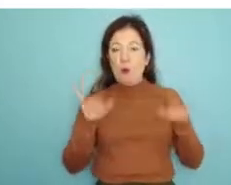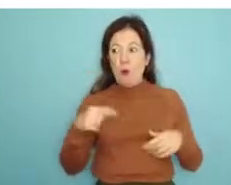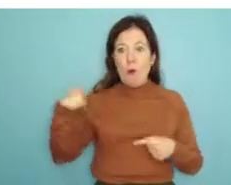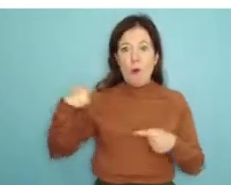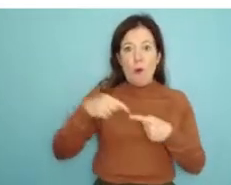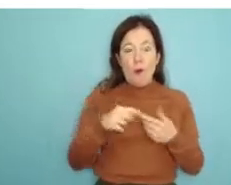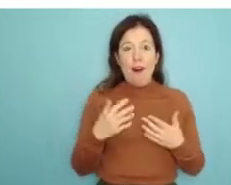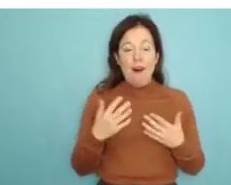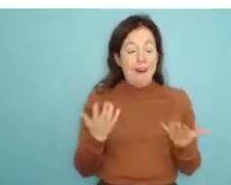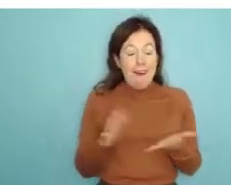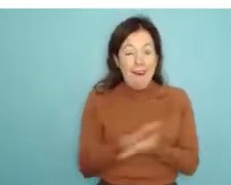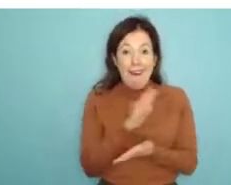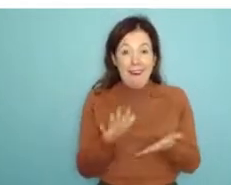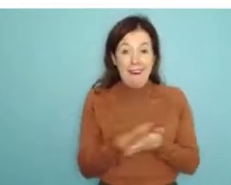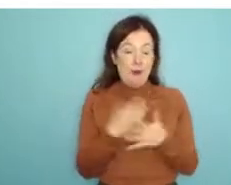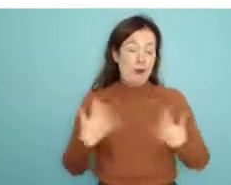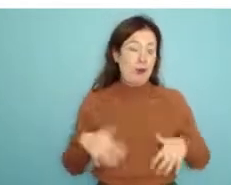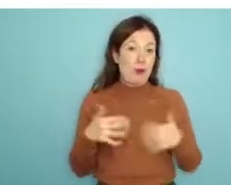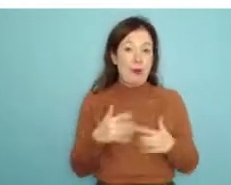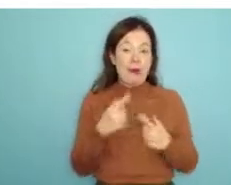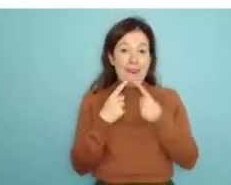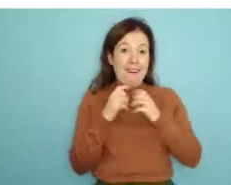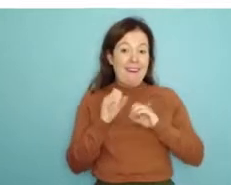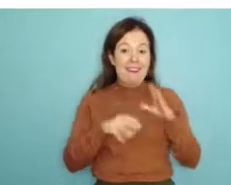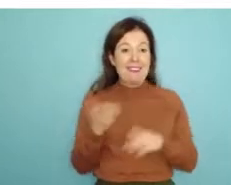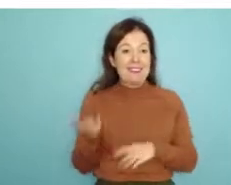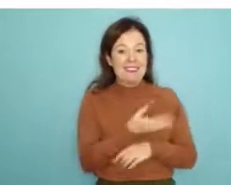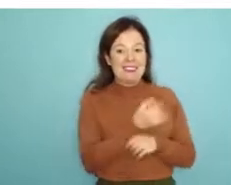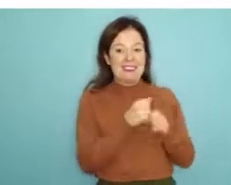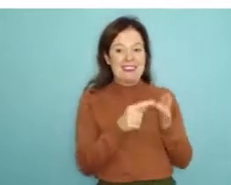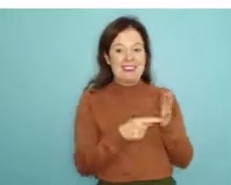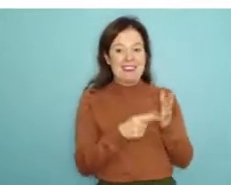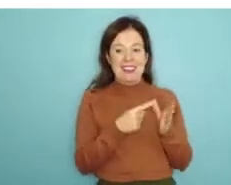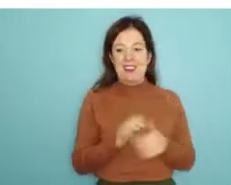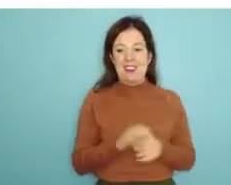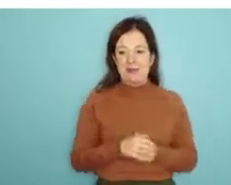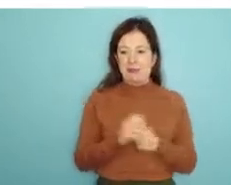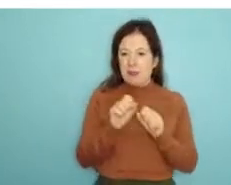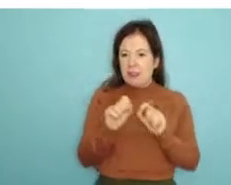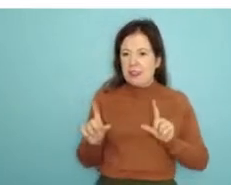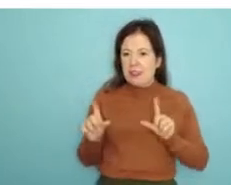Geeta. Thanks, Adrian. I think we've got a slide to